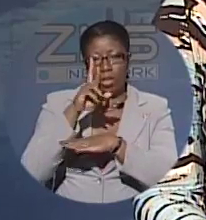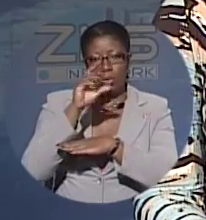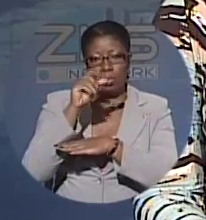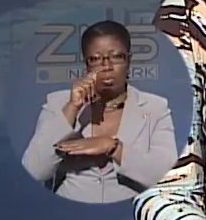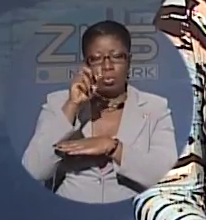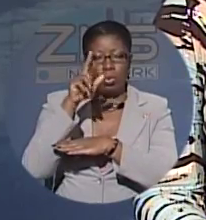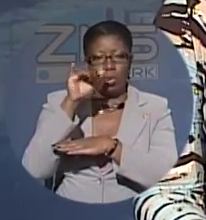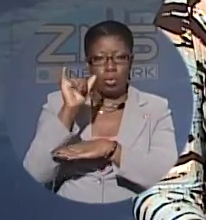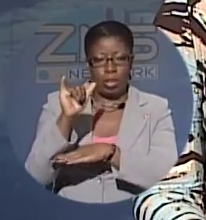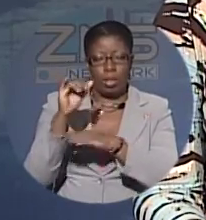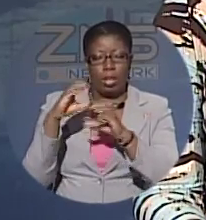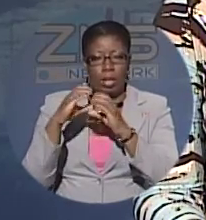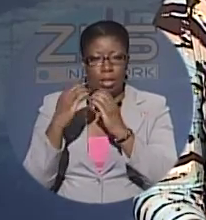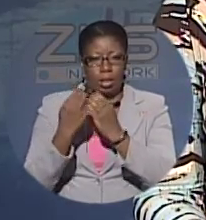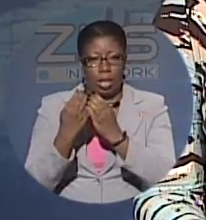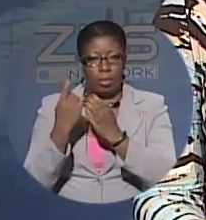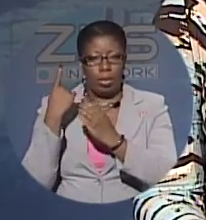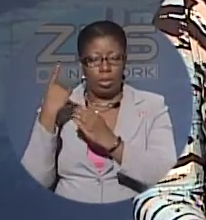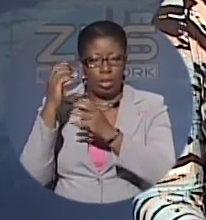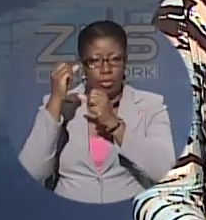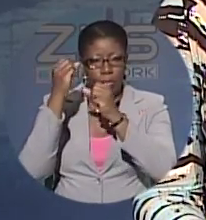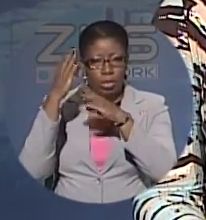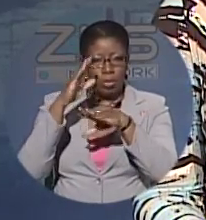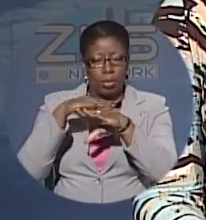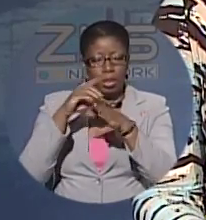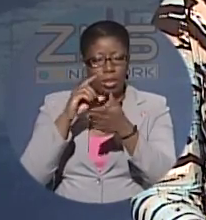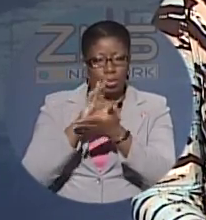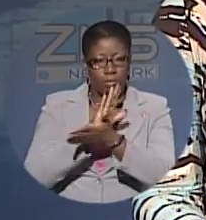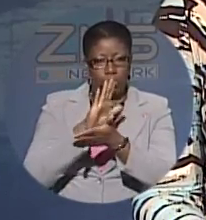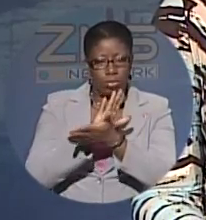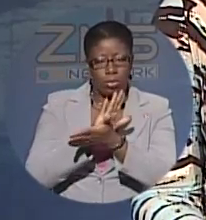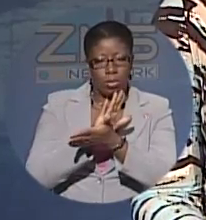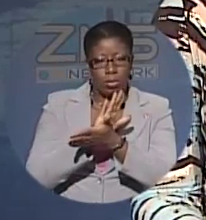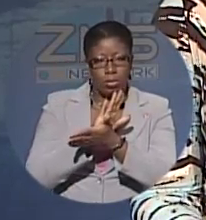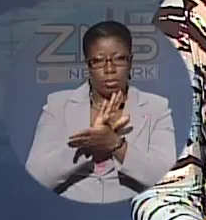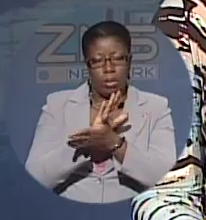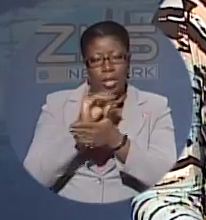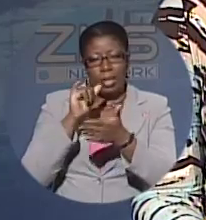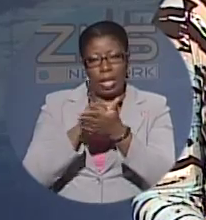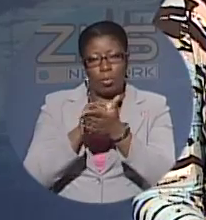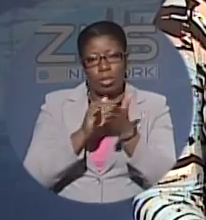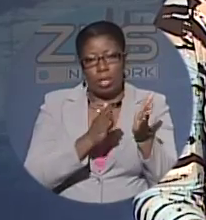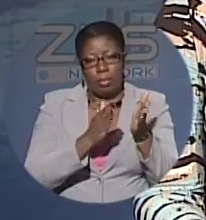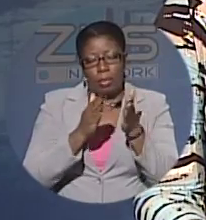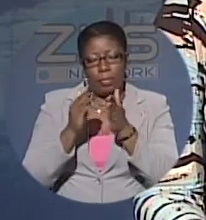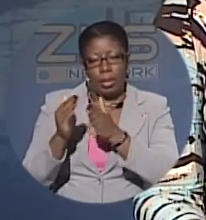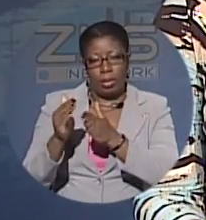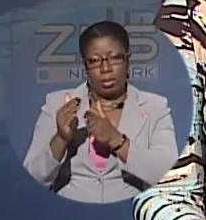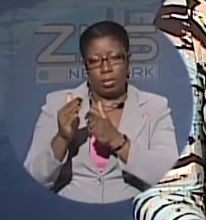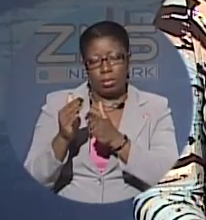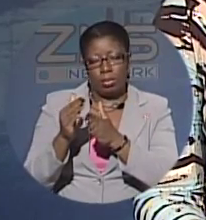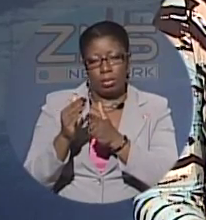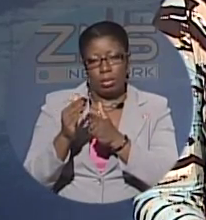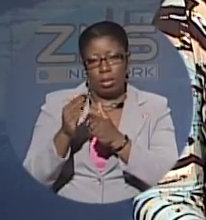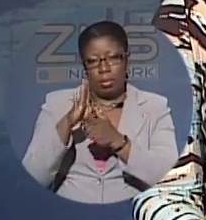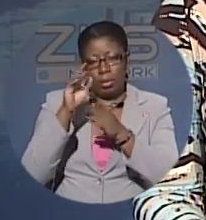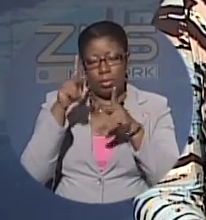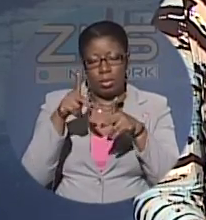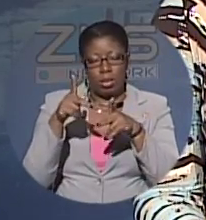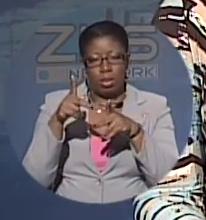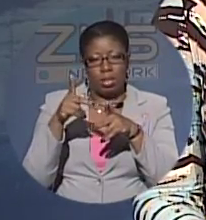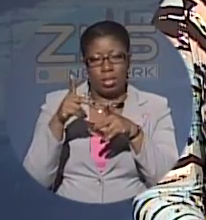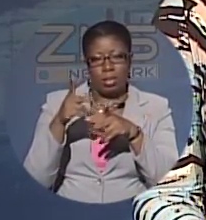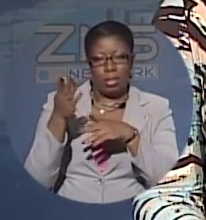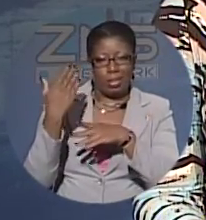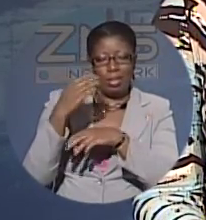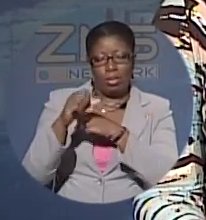on the island of Grand Bahama heard details of a document that was prepared by a local consultant several years ago to